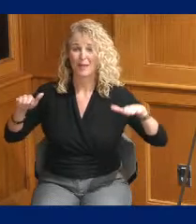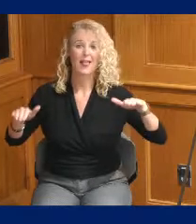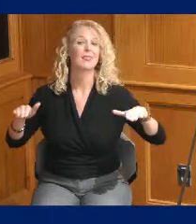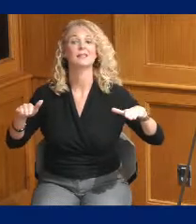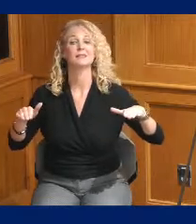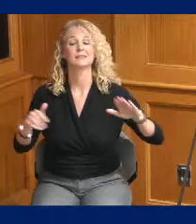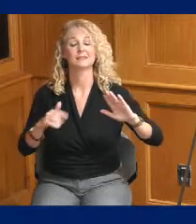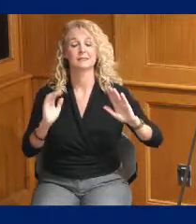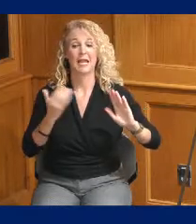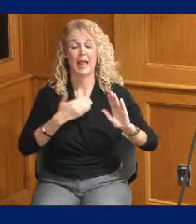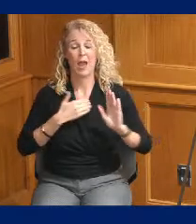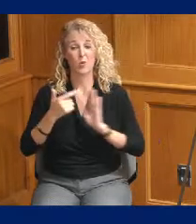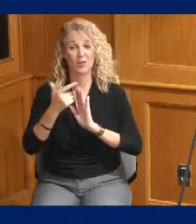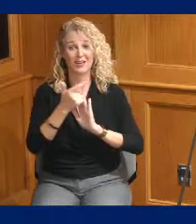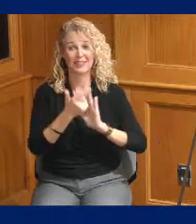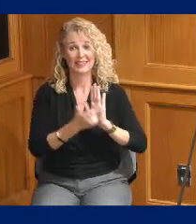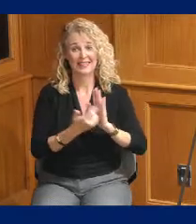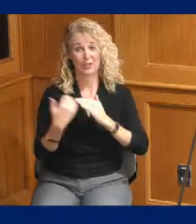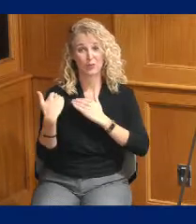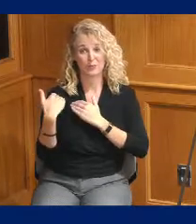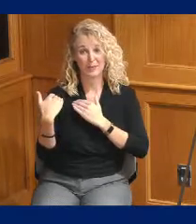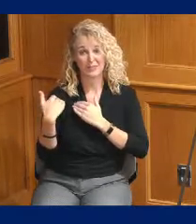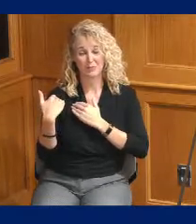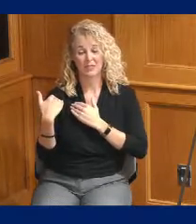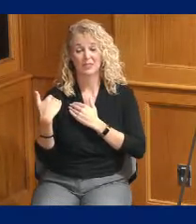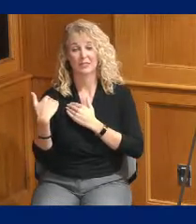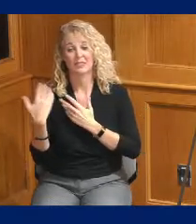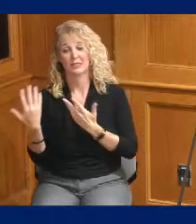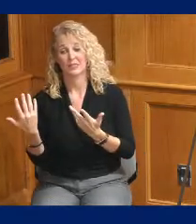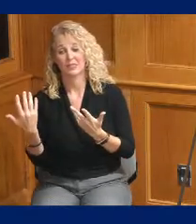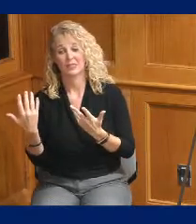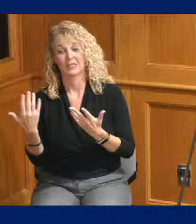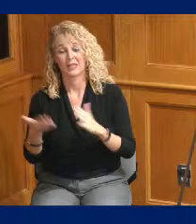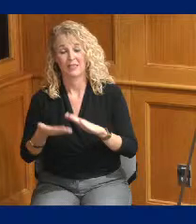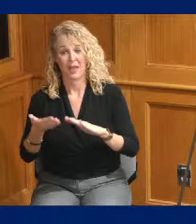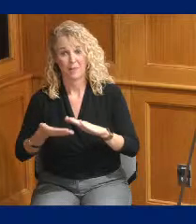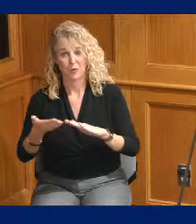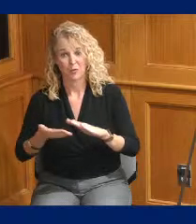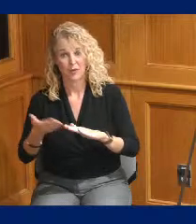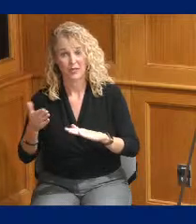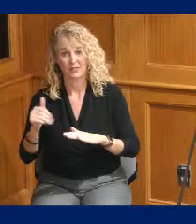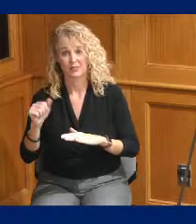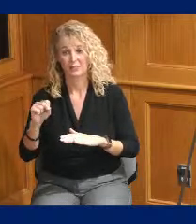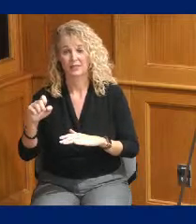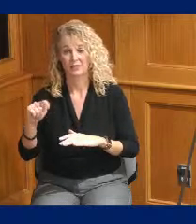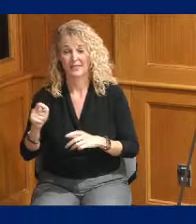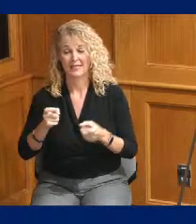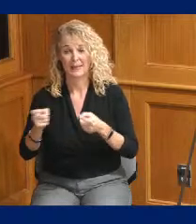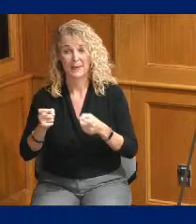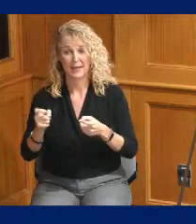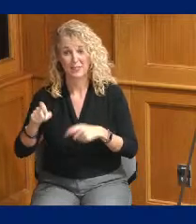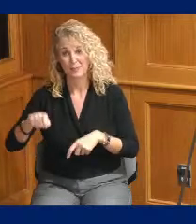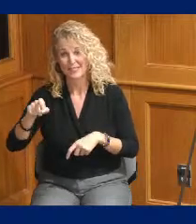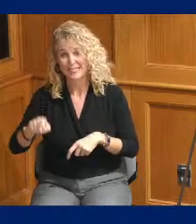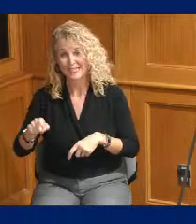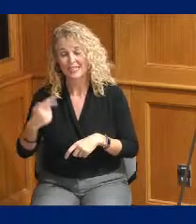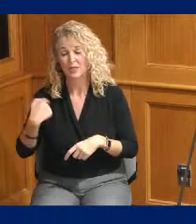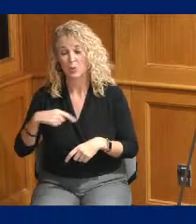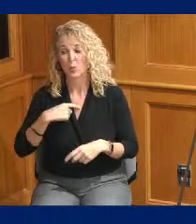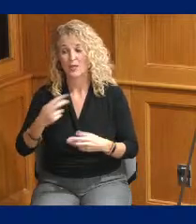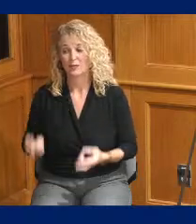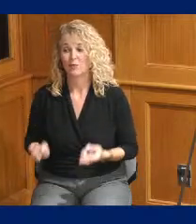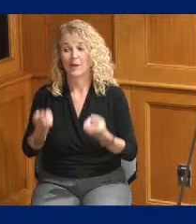again, the legal requirements of the federal consent decree and the operational and asset management needs of the utility.